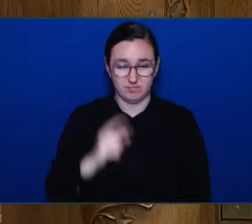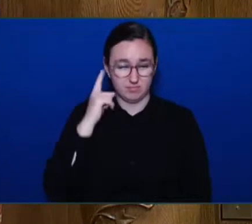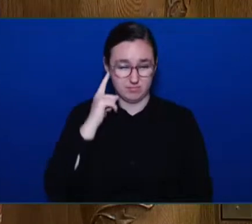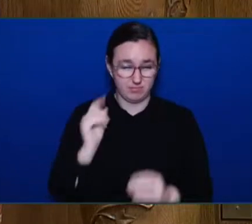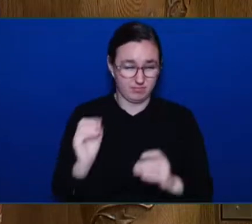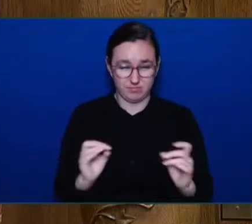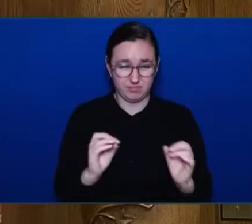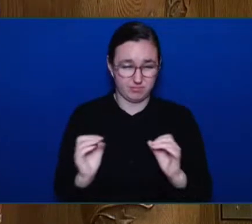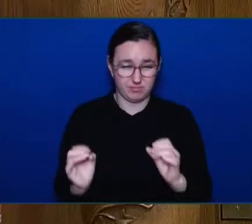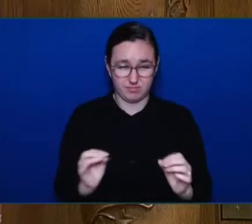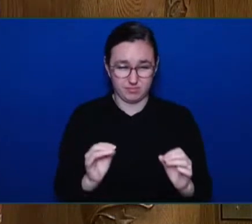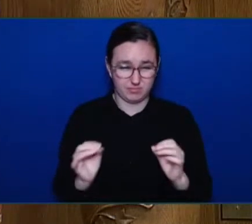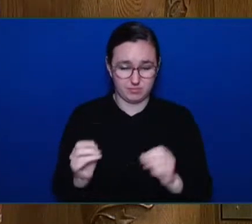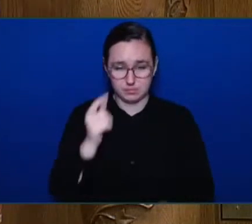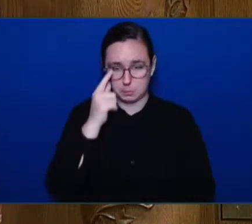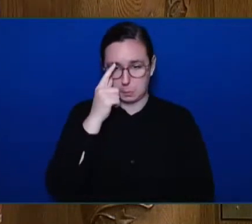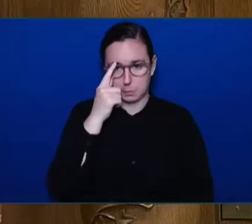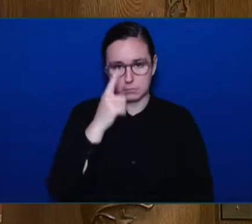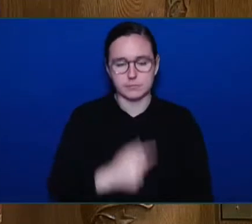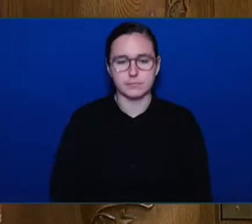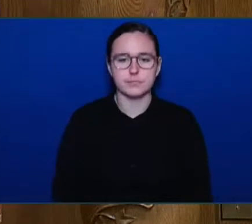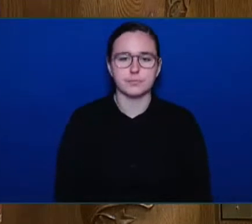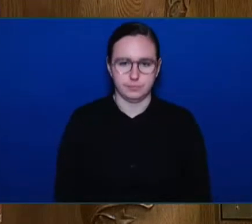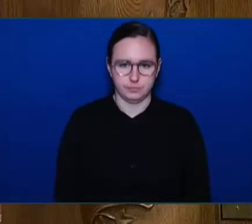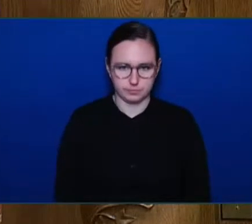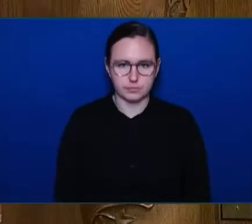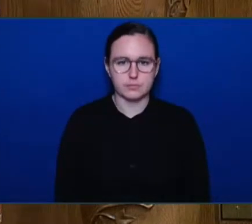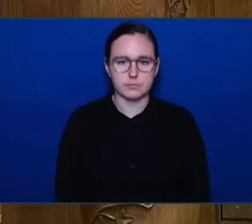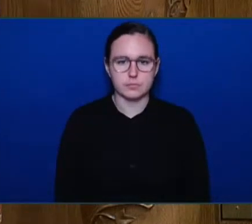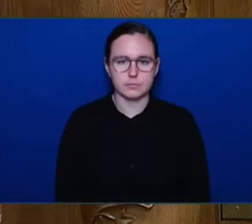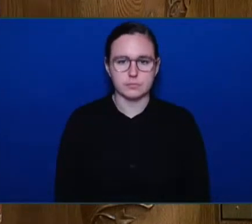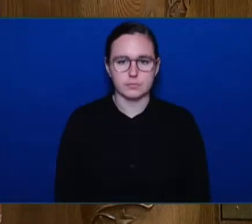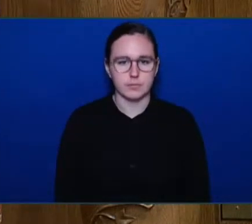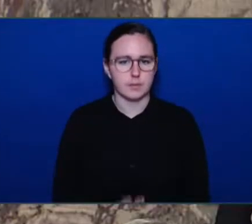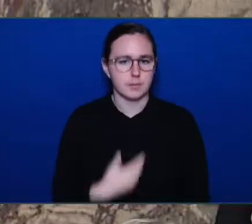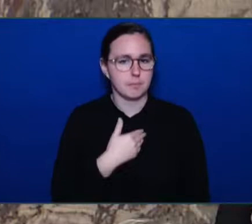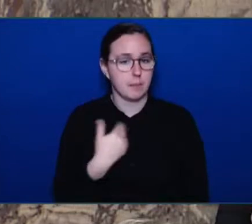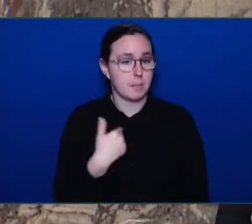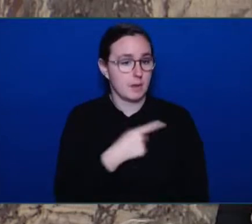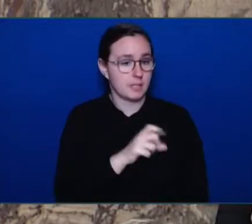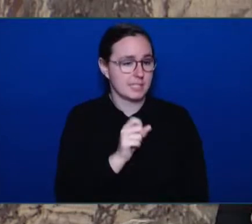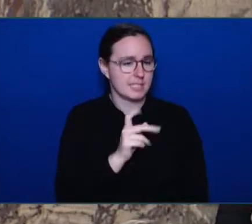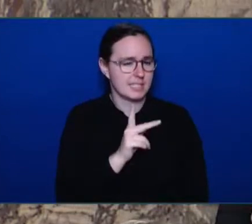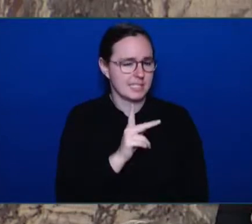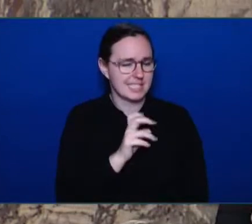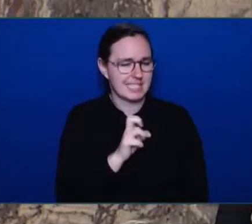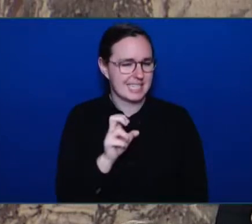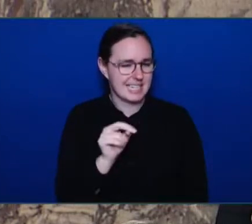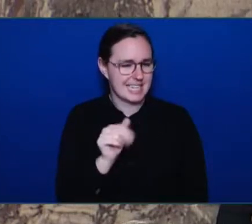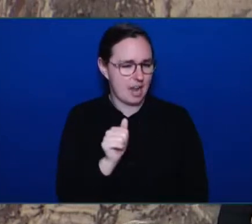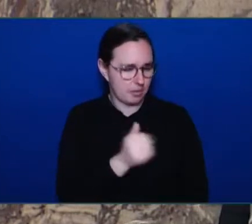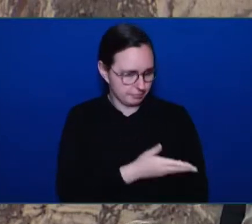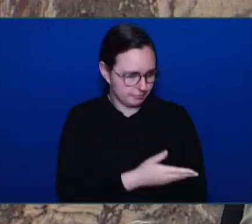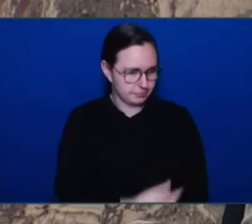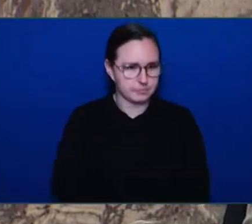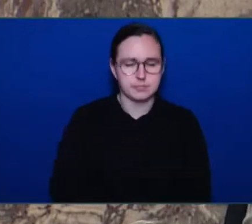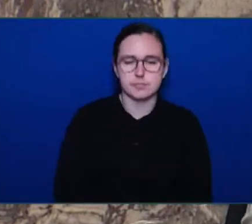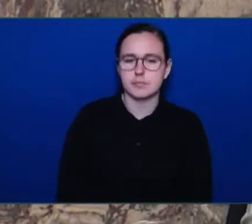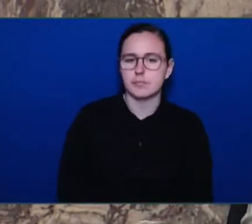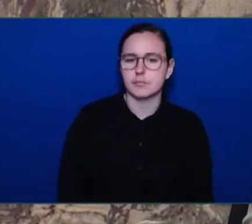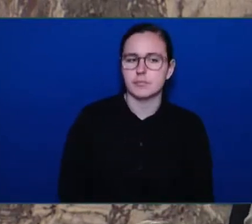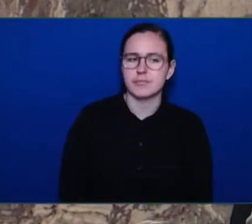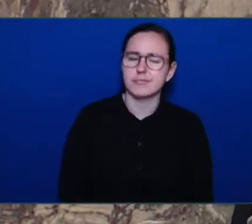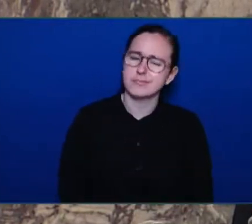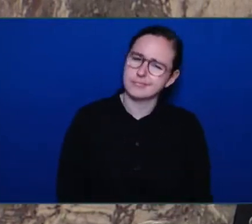Member for Skeena. Mr. Speaker, for the last few years now, we've been listening not only to the citizens of British